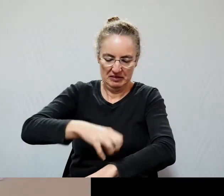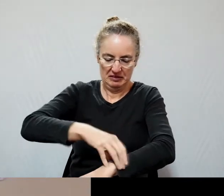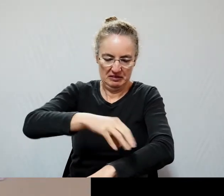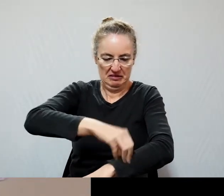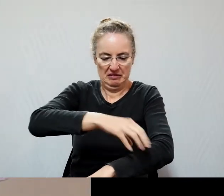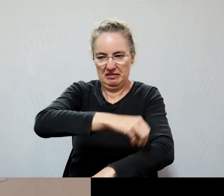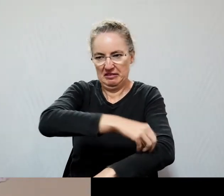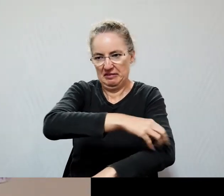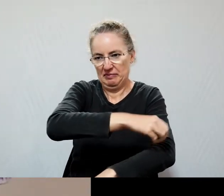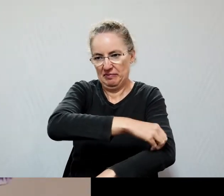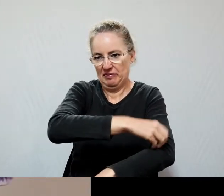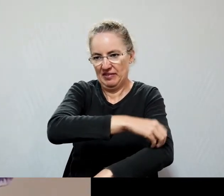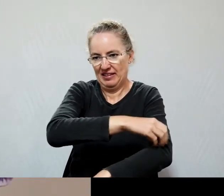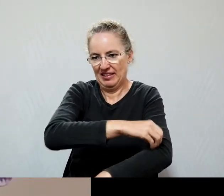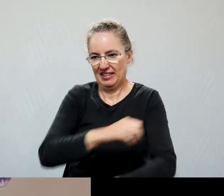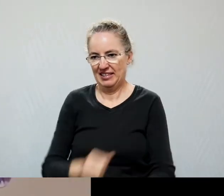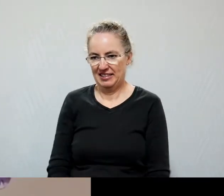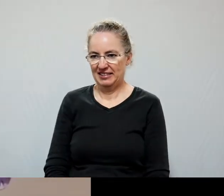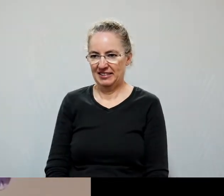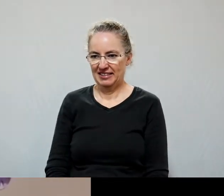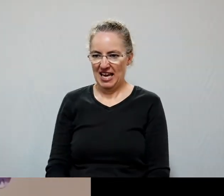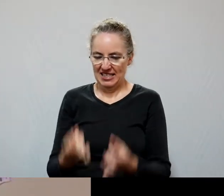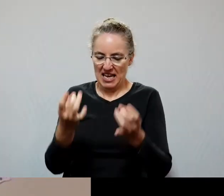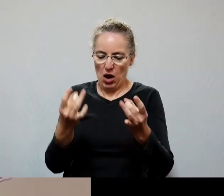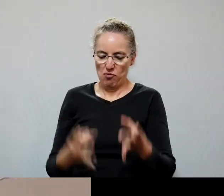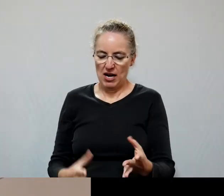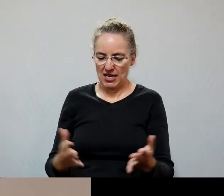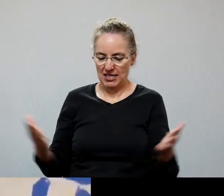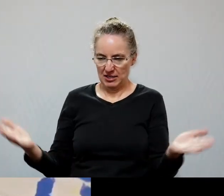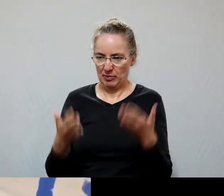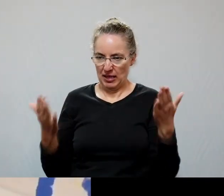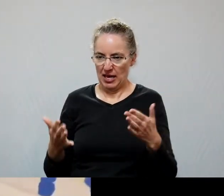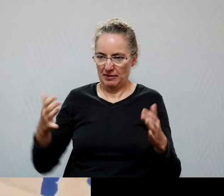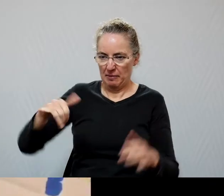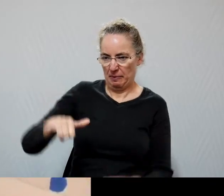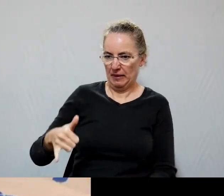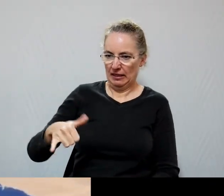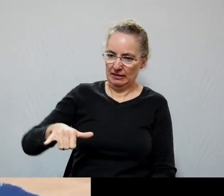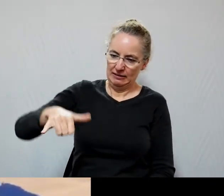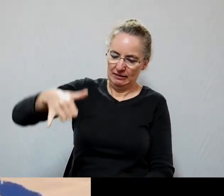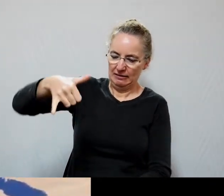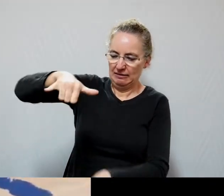Your sheep puppet is now ready to play.